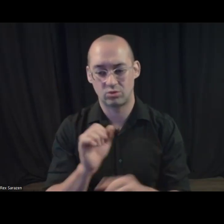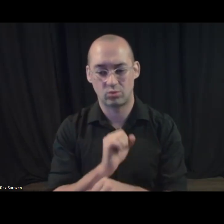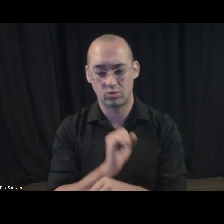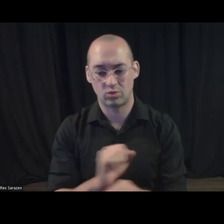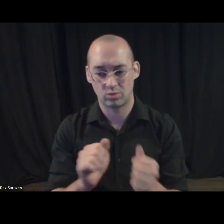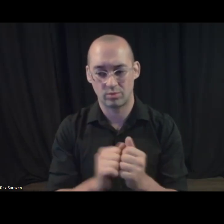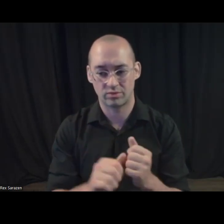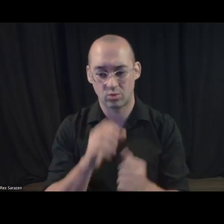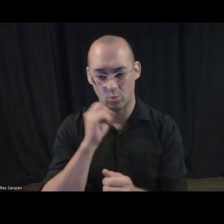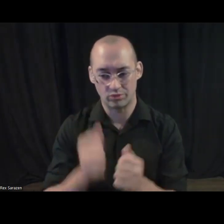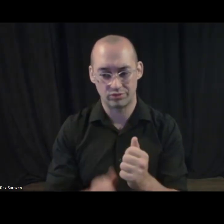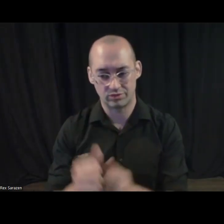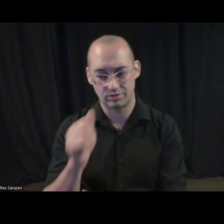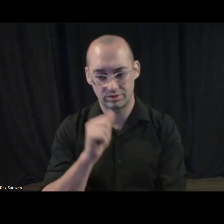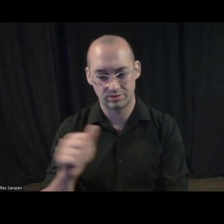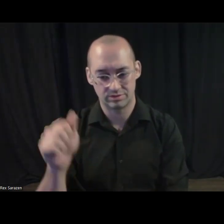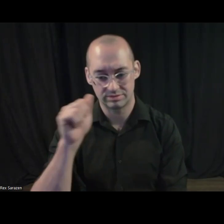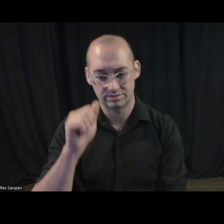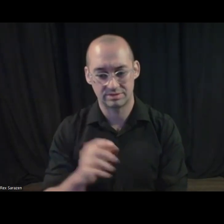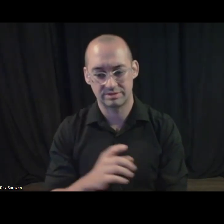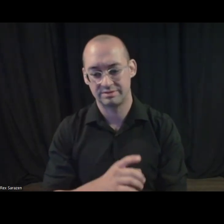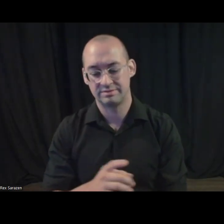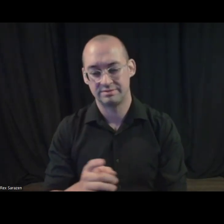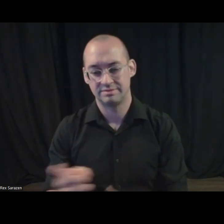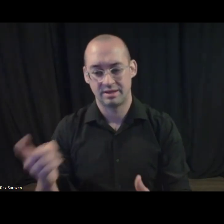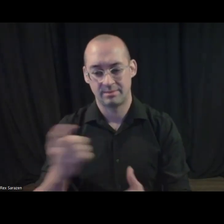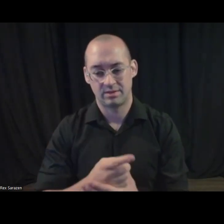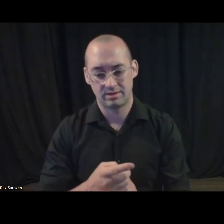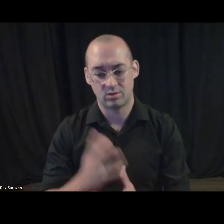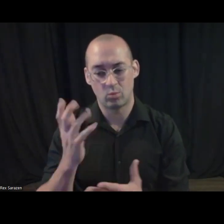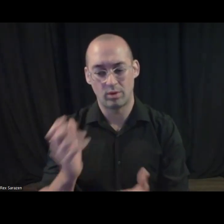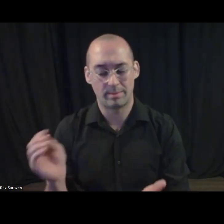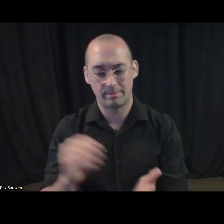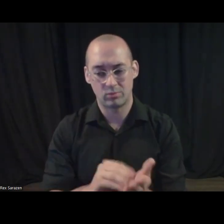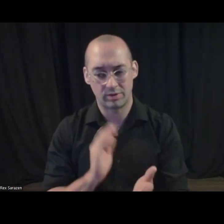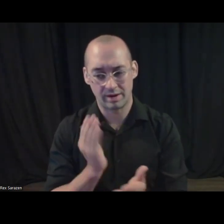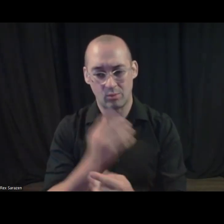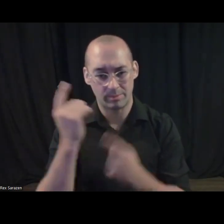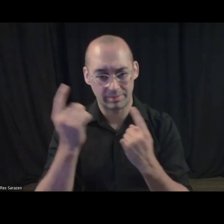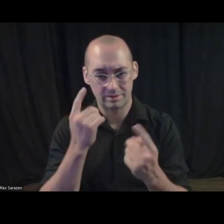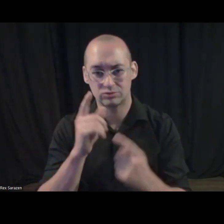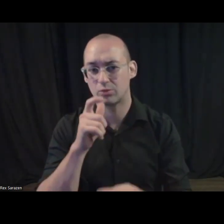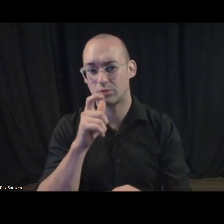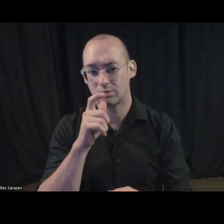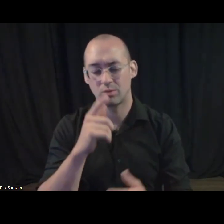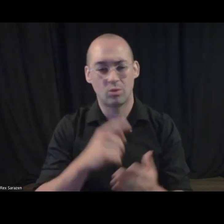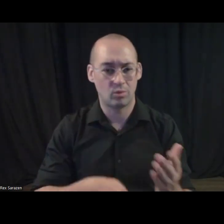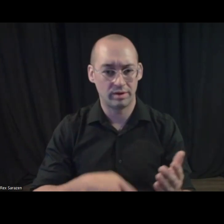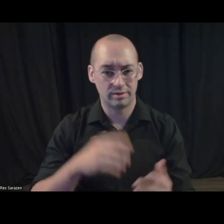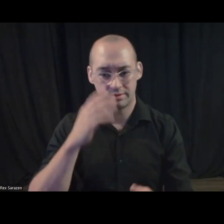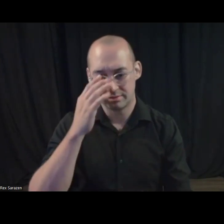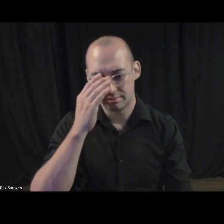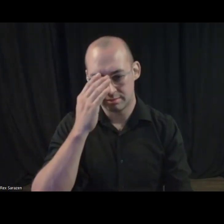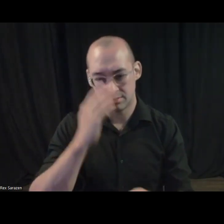are disabled, I want to put on our minds the who and the what when we're talking about